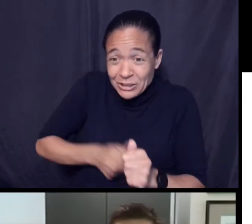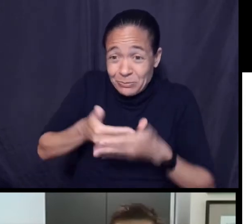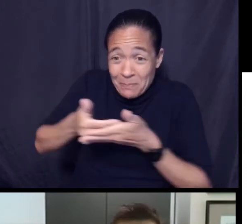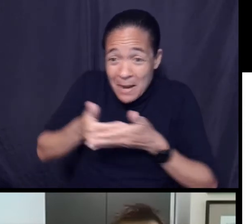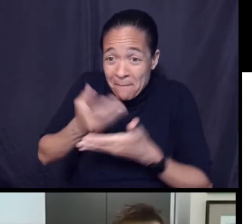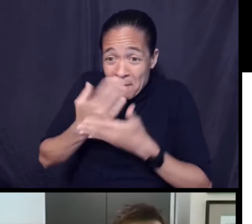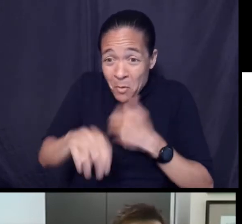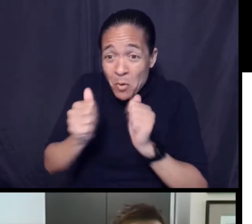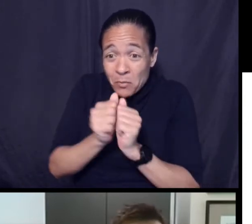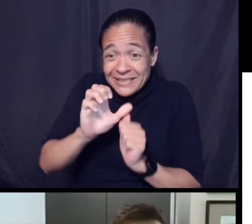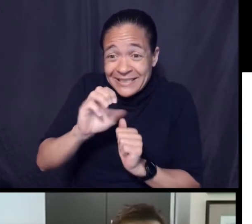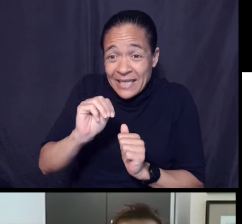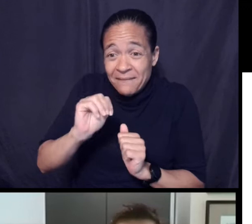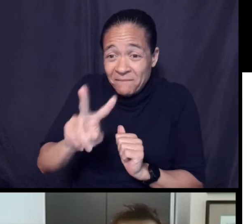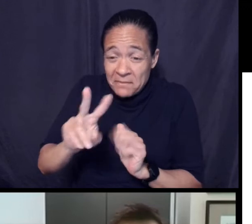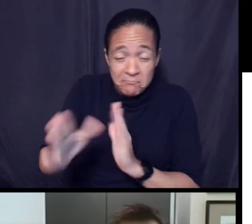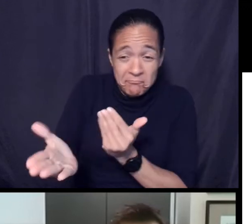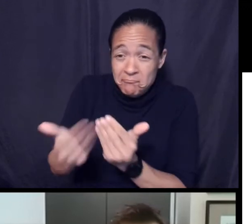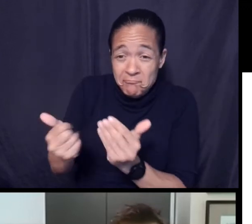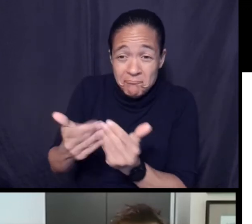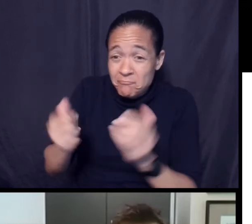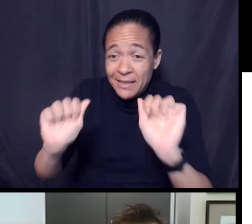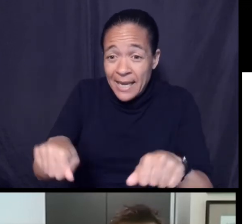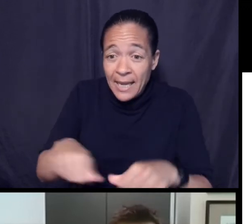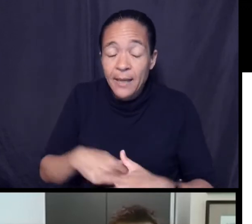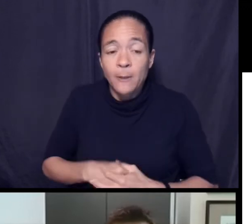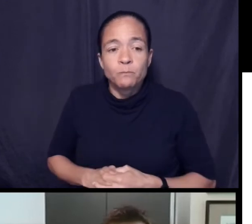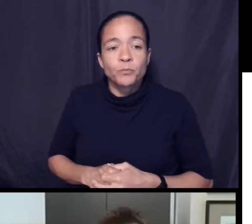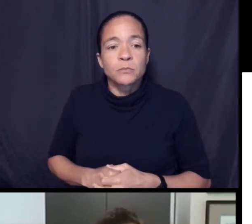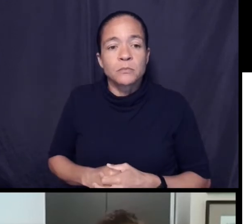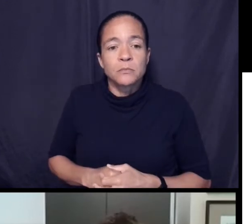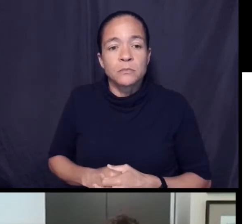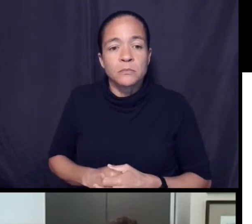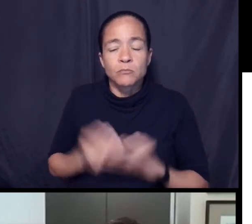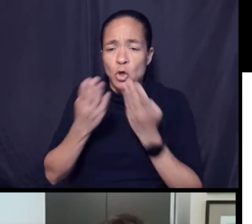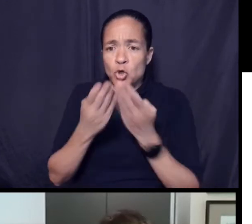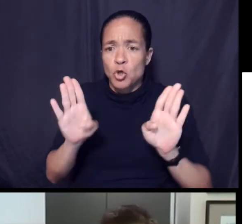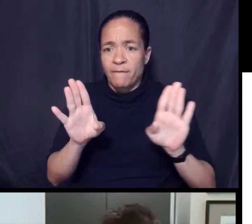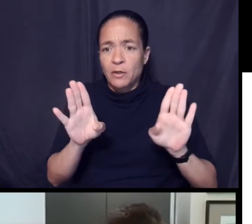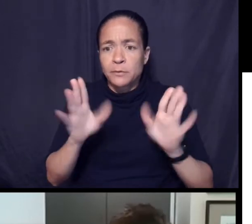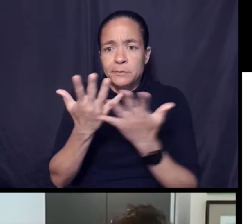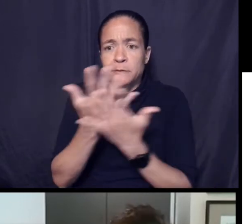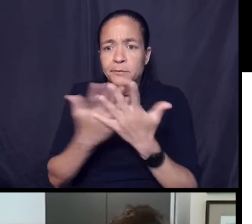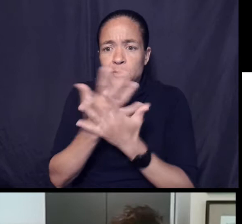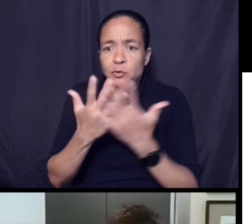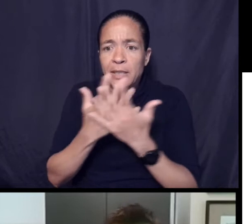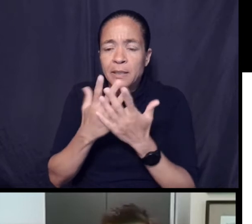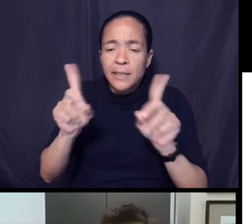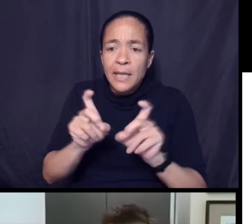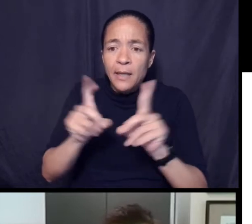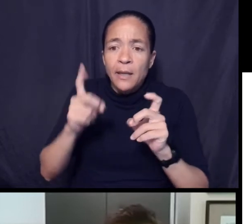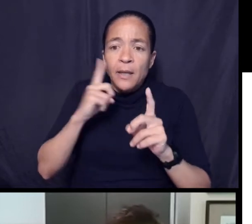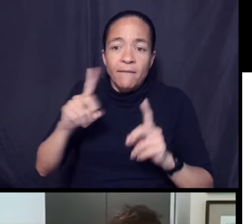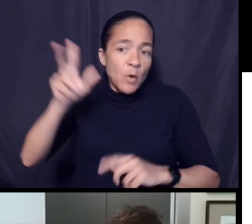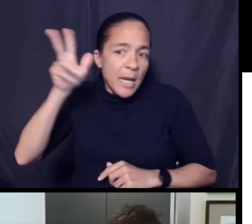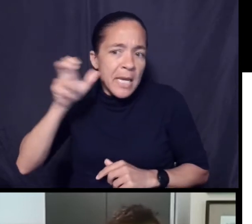the virus or who has been infected with the virus. Universal screening for hearing actually already exists